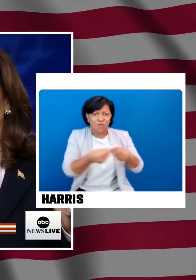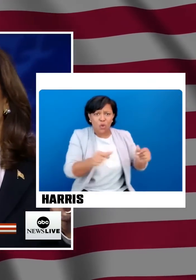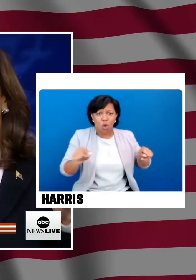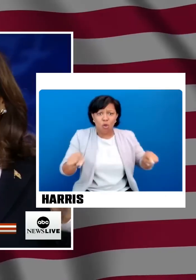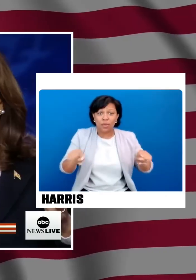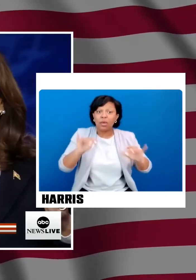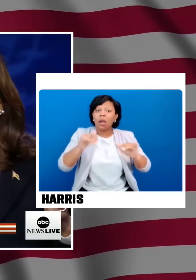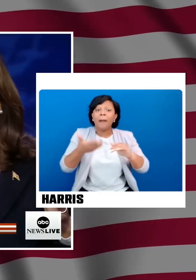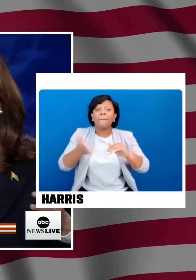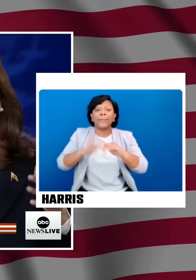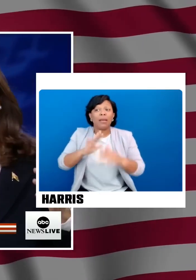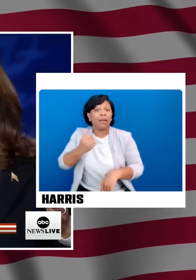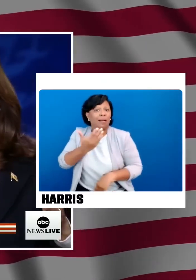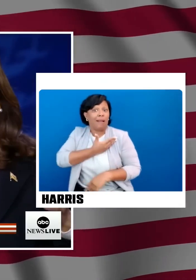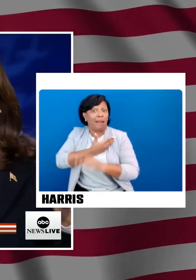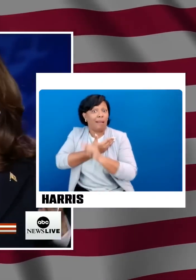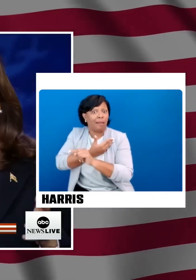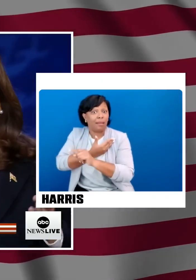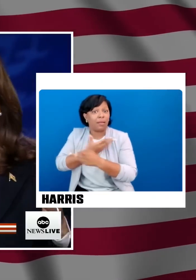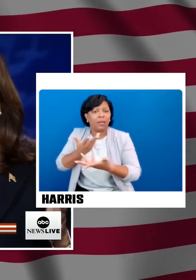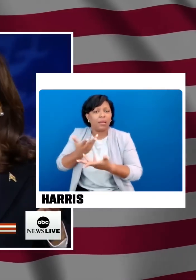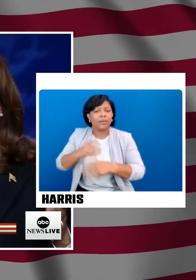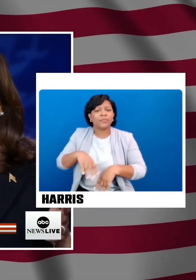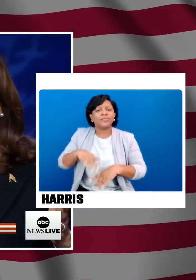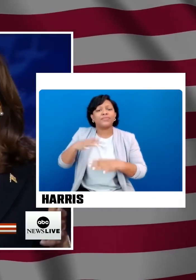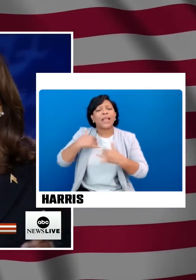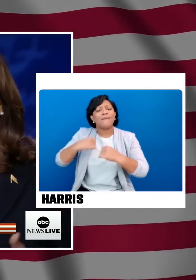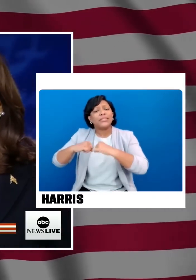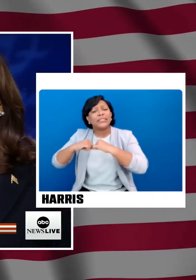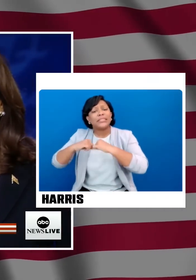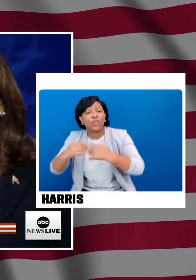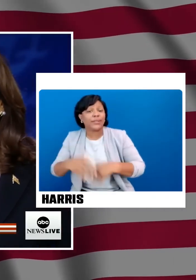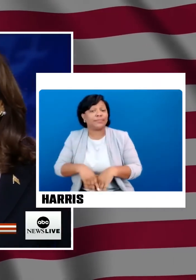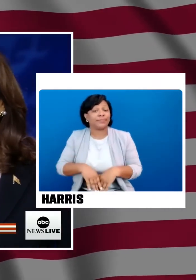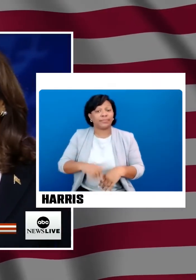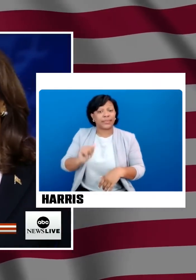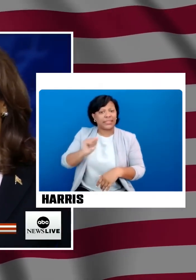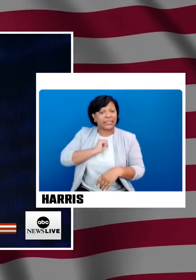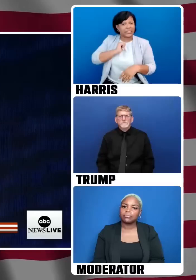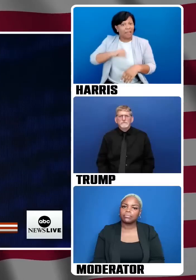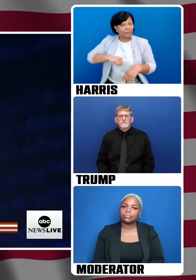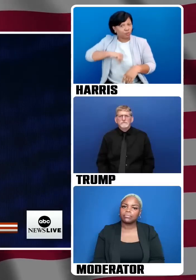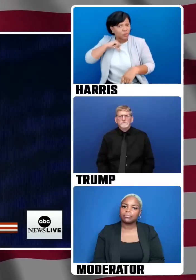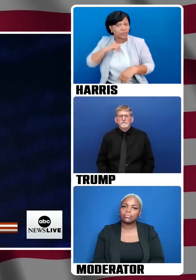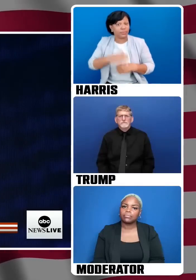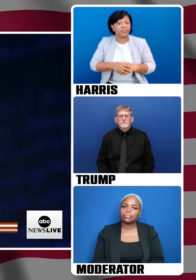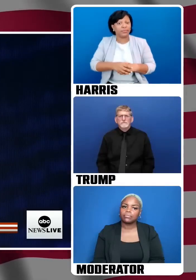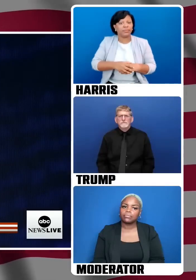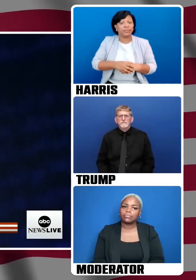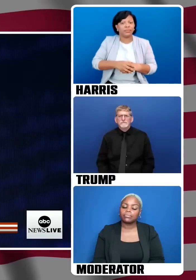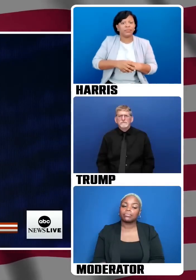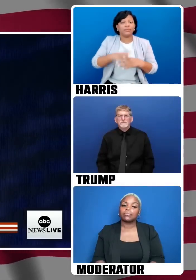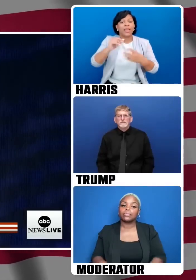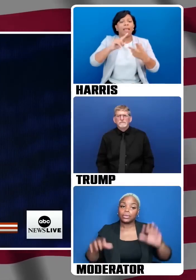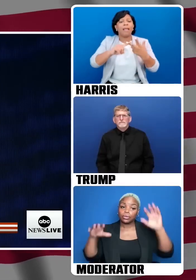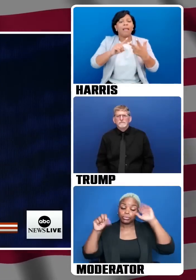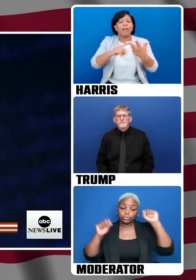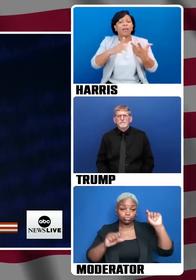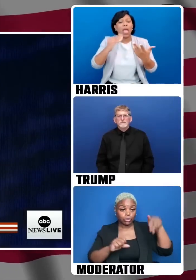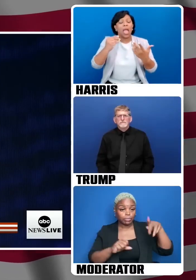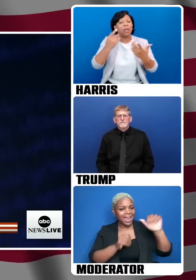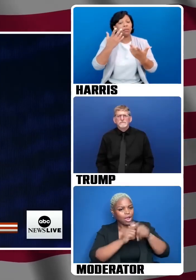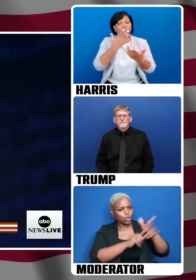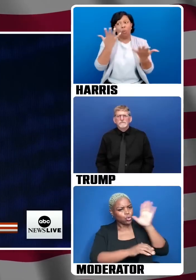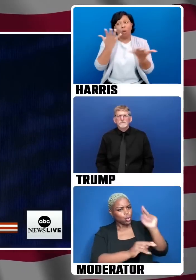security, self-determination, and the dignity they so rightly deserve. President Trump, how would you negotiate with